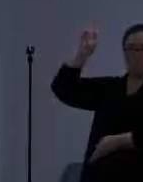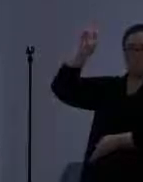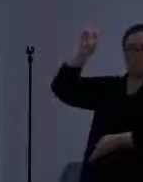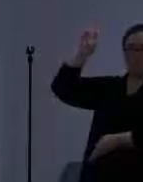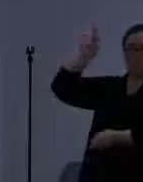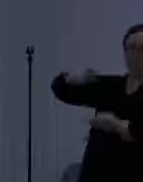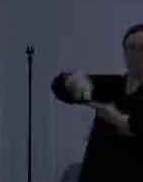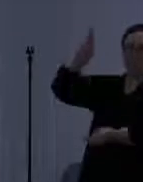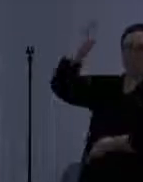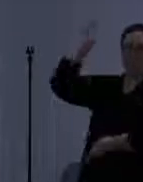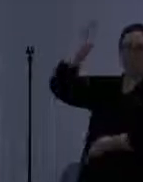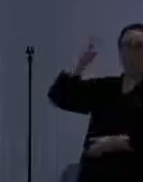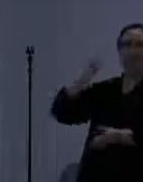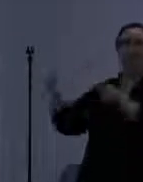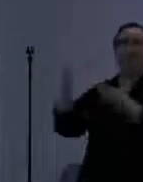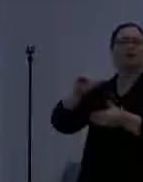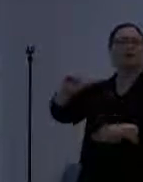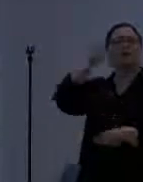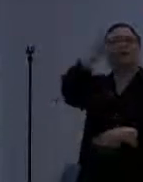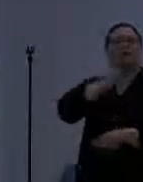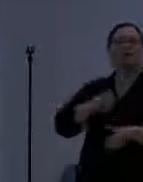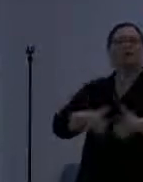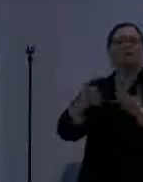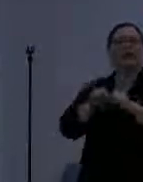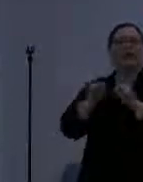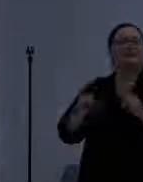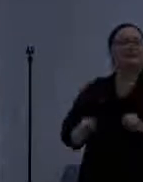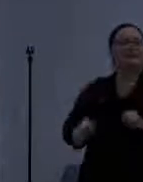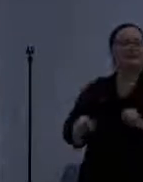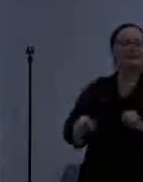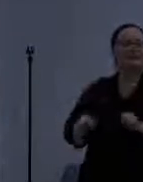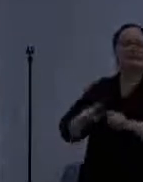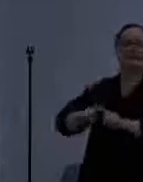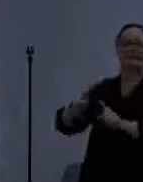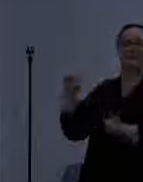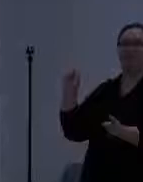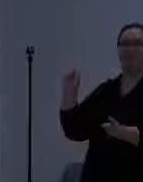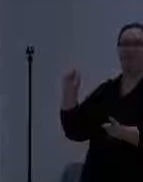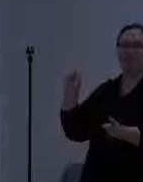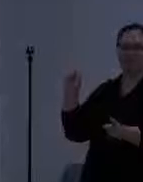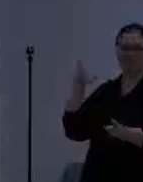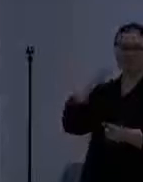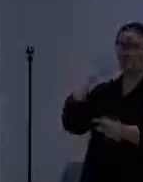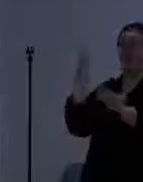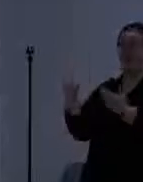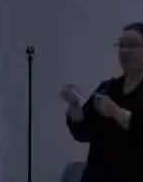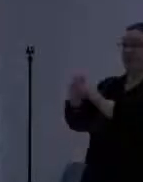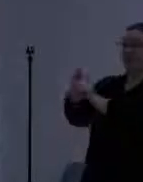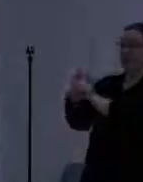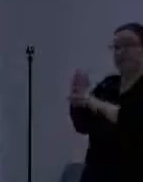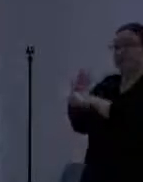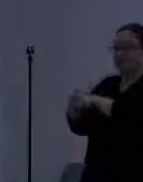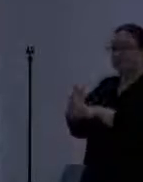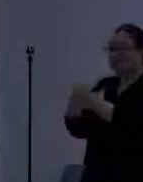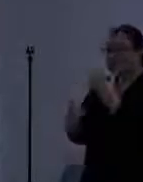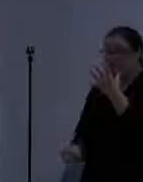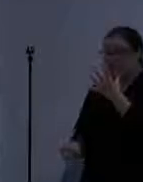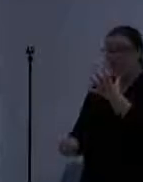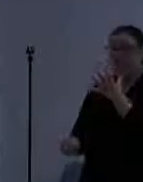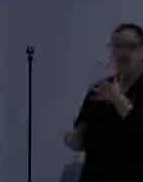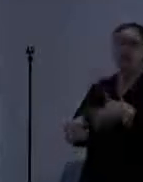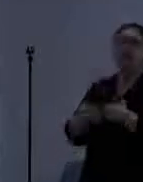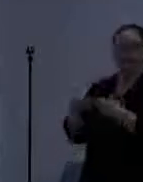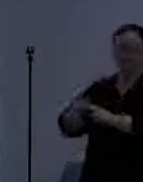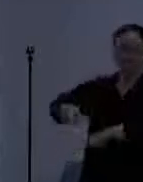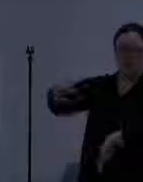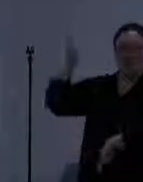double, triple the amount that the previous state systems have got. And part of that is because we